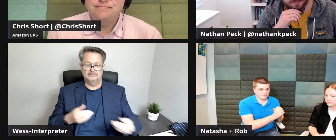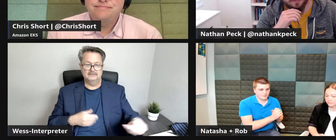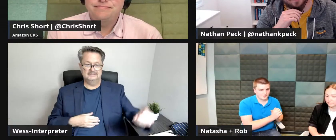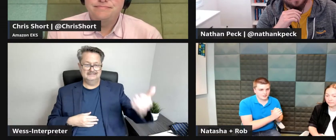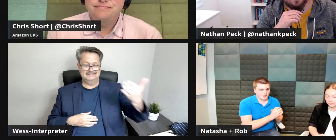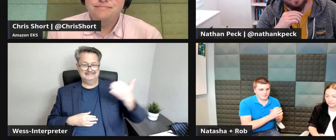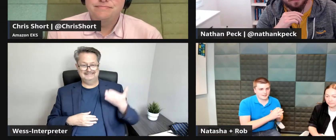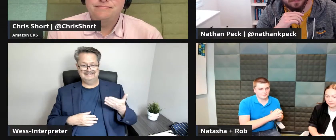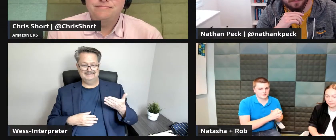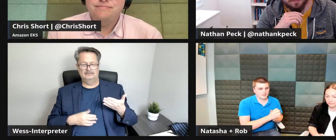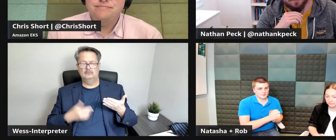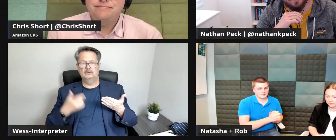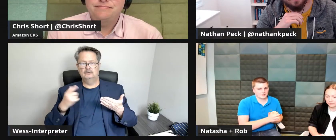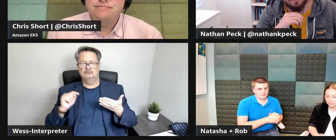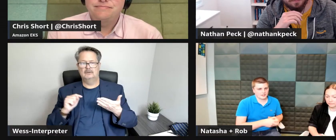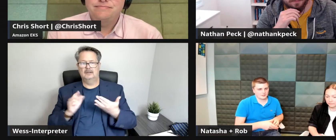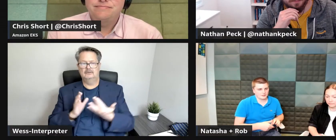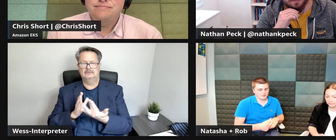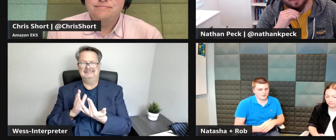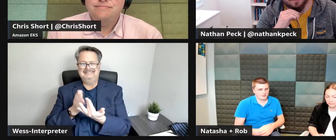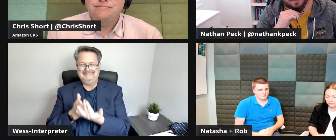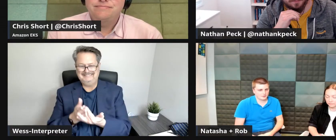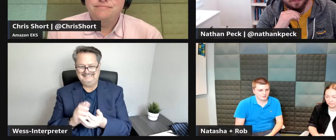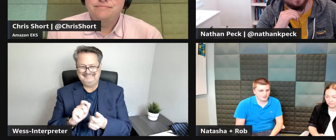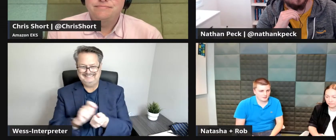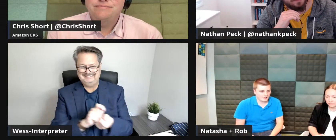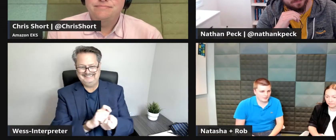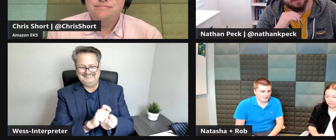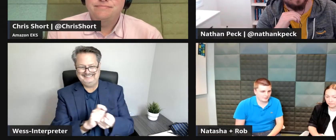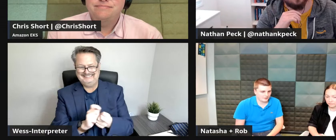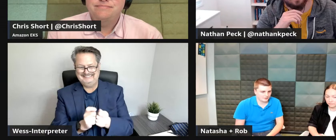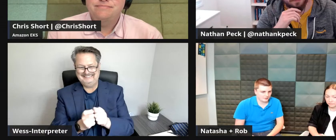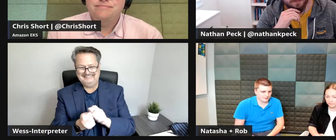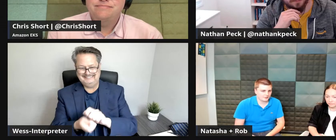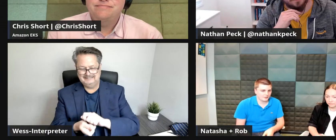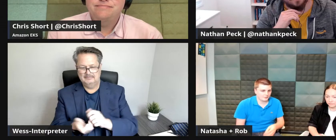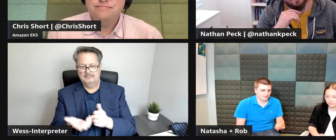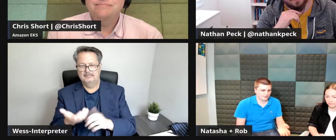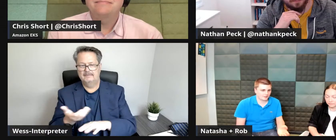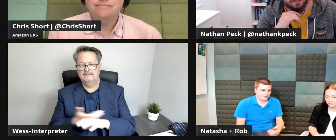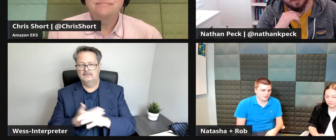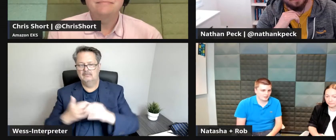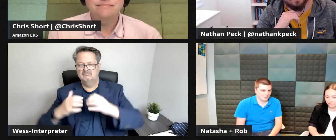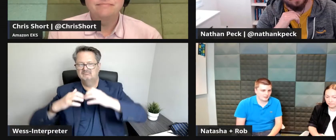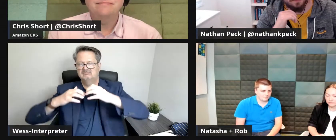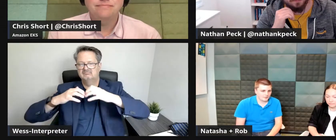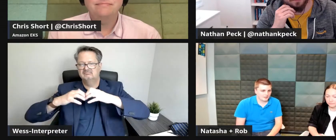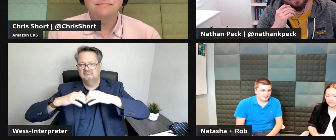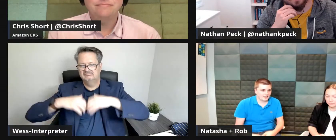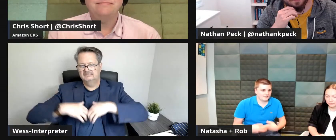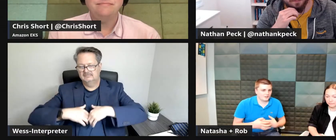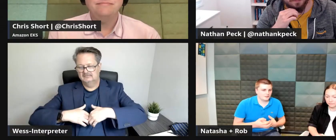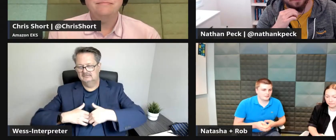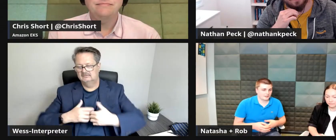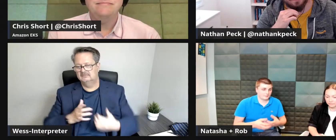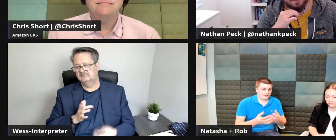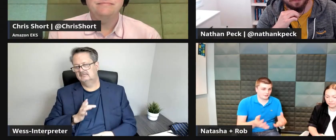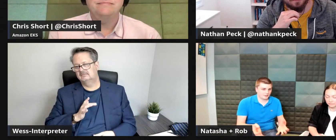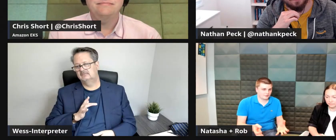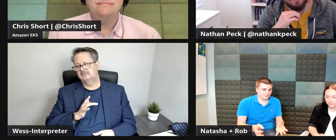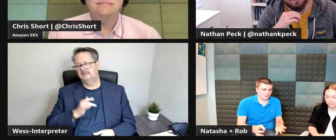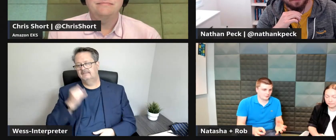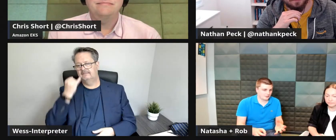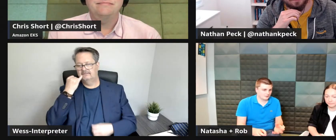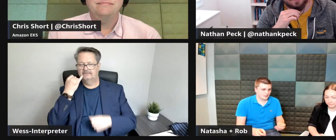interruption, and it will start to provision a new Amazon EC2 instance, and that node will get trained. If you're using like managed